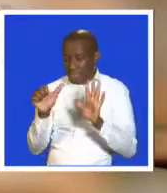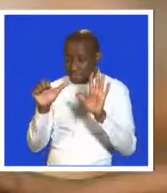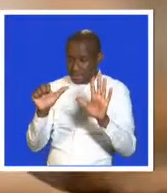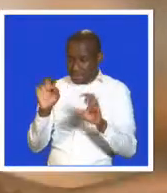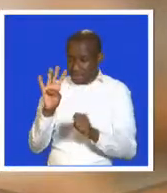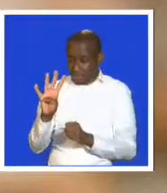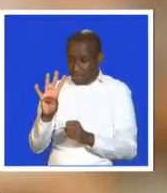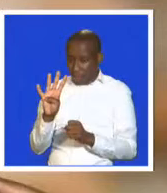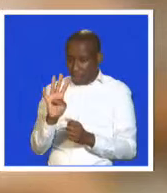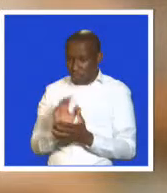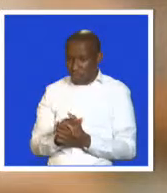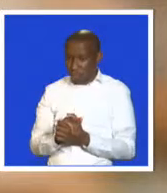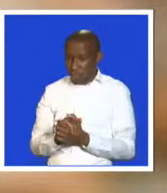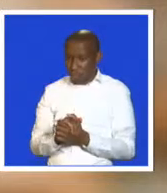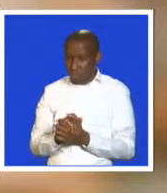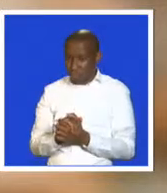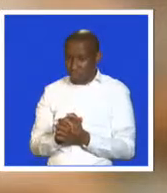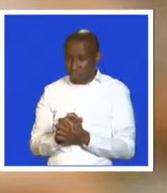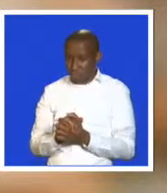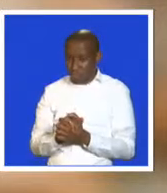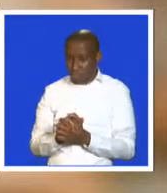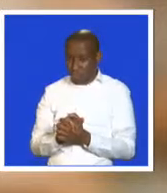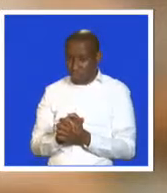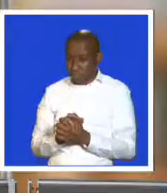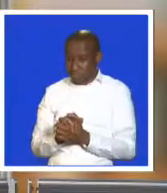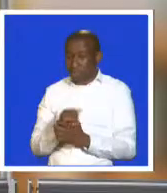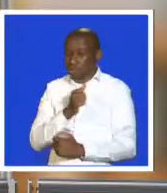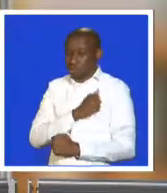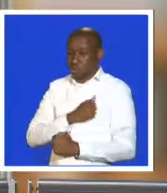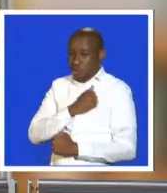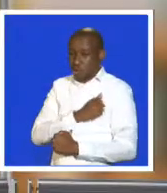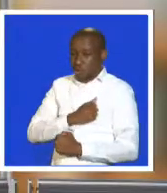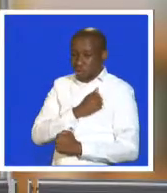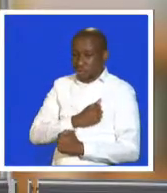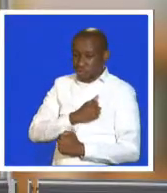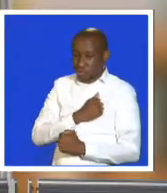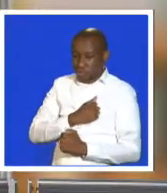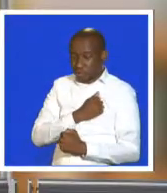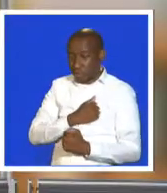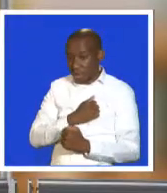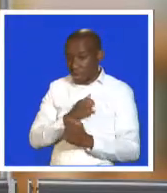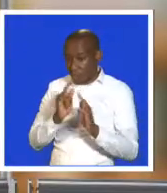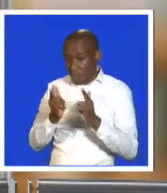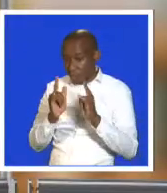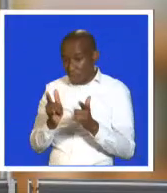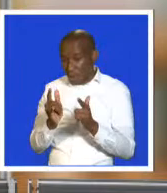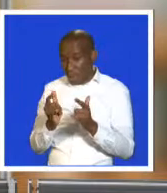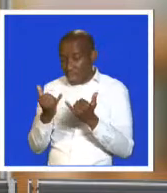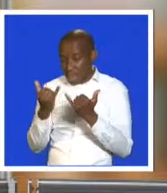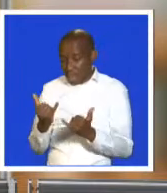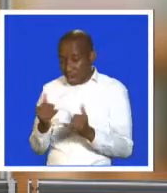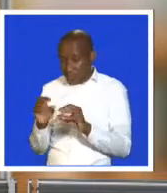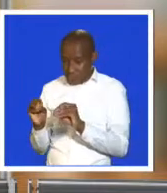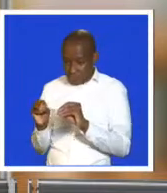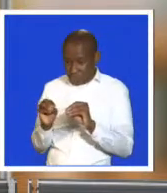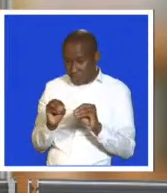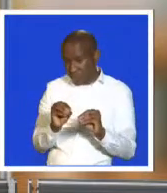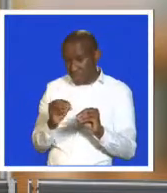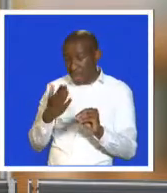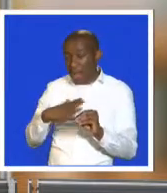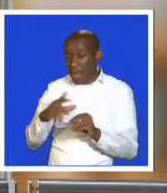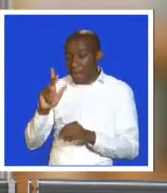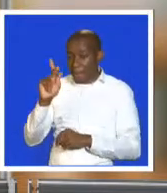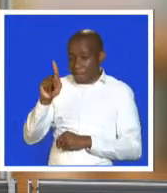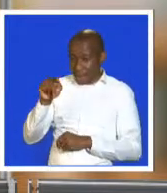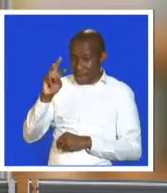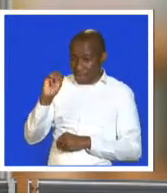64. Jangsele, sorry to interrupt you there. Viewers at home, we're going to cross over right now to the Prime Minister.